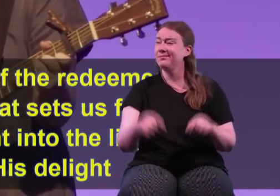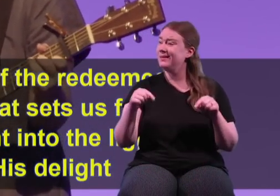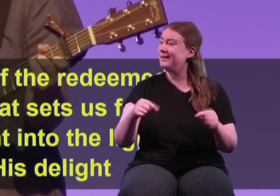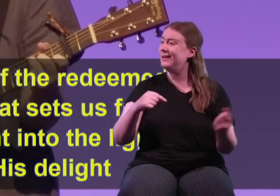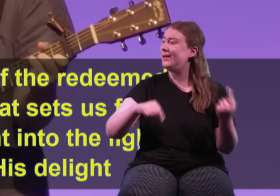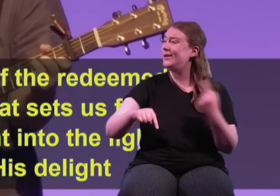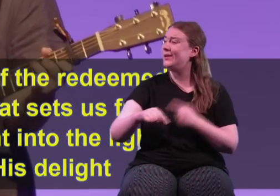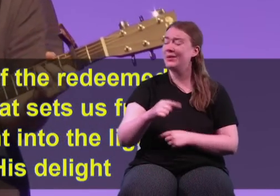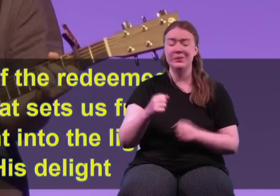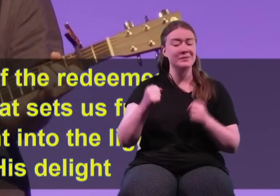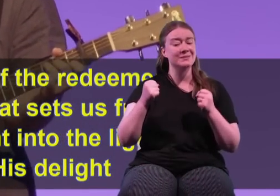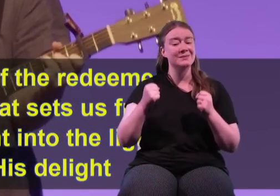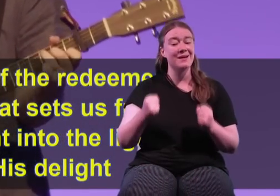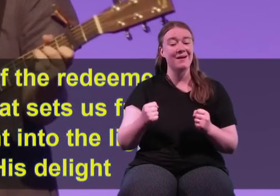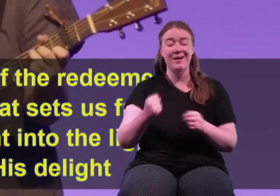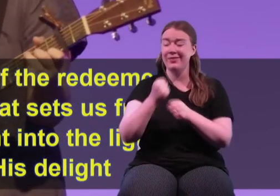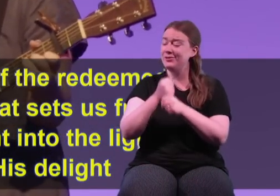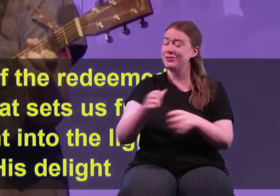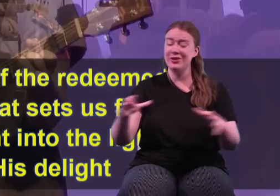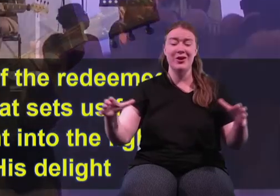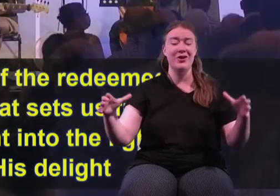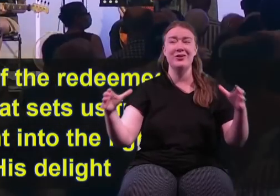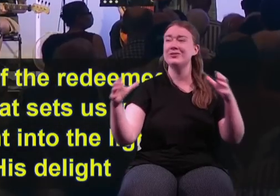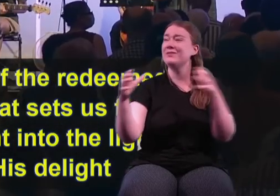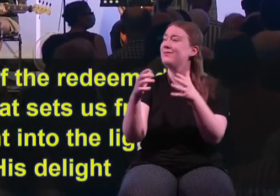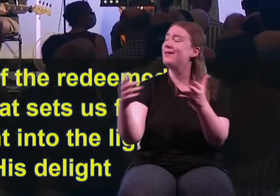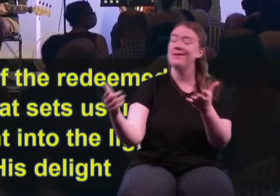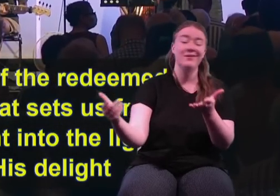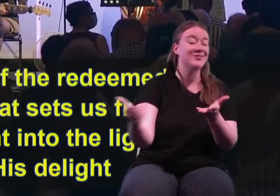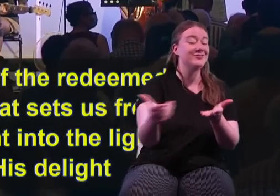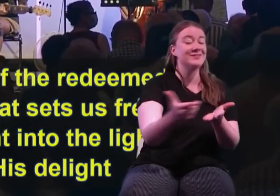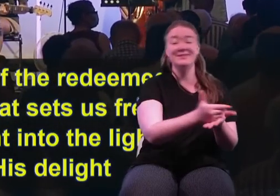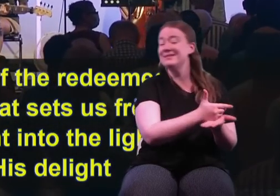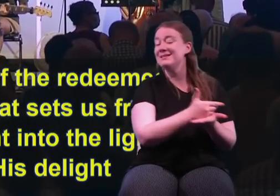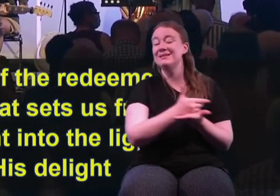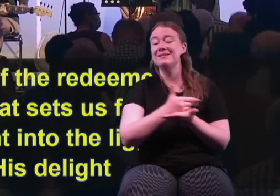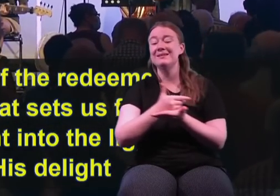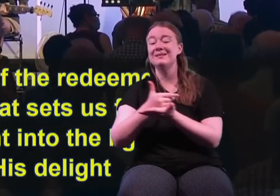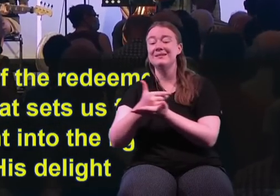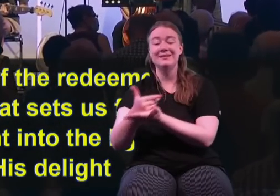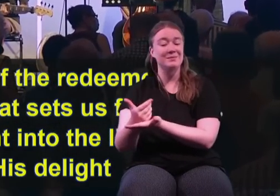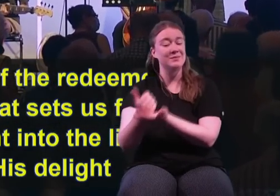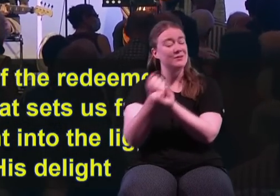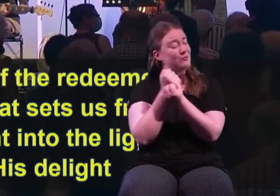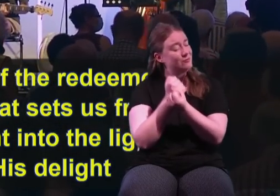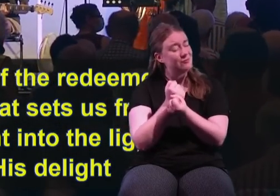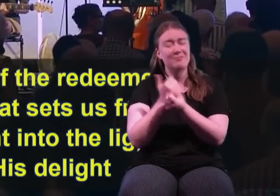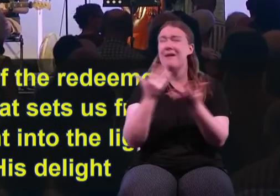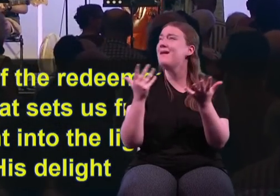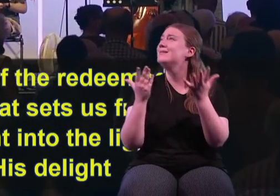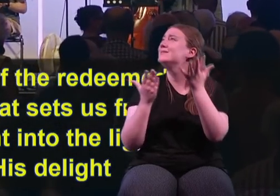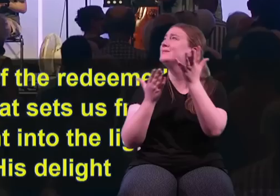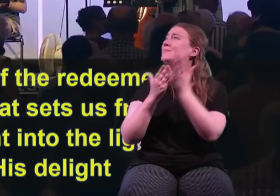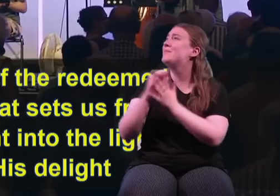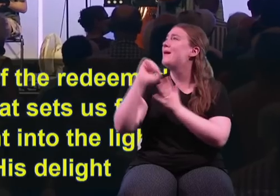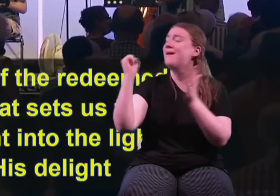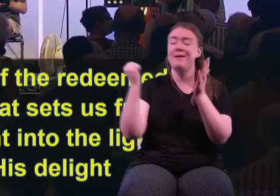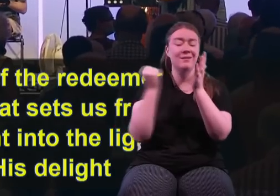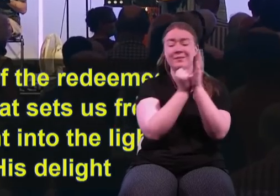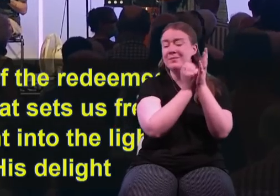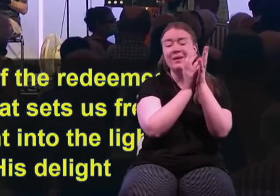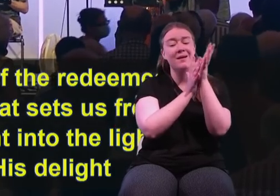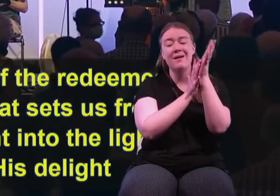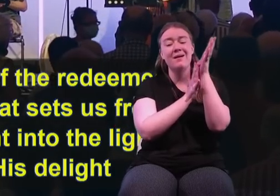Here we stand in the Church of the Redeemed, ransomed by